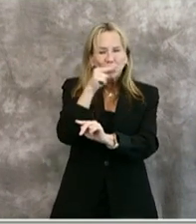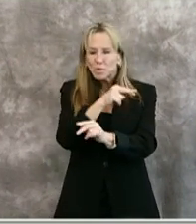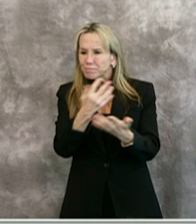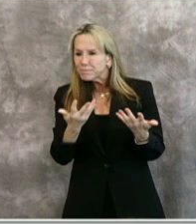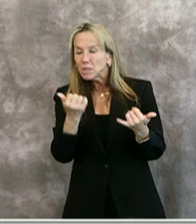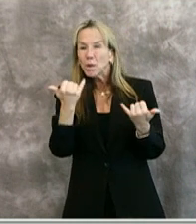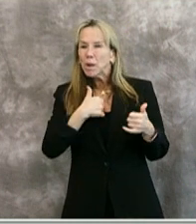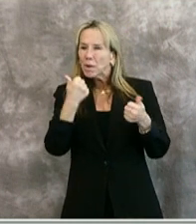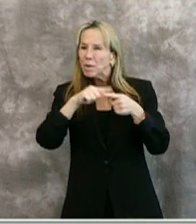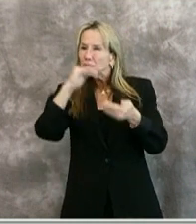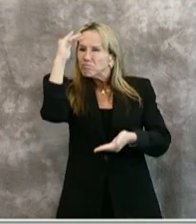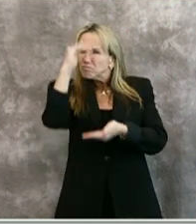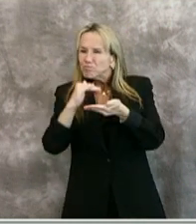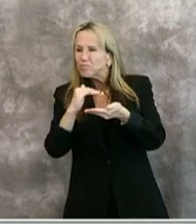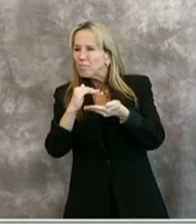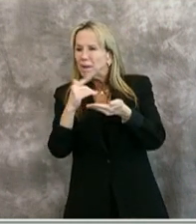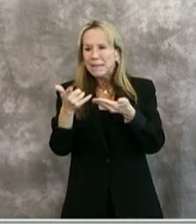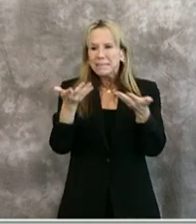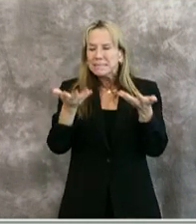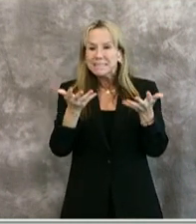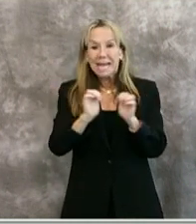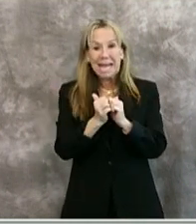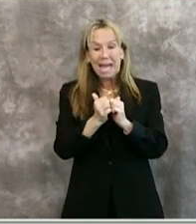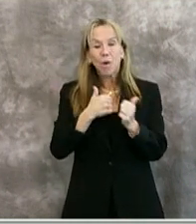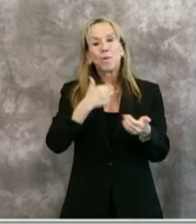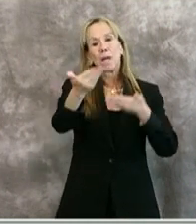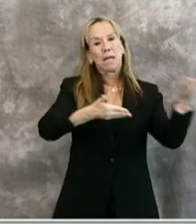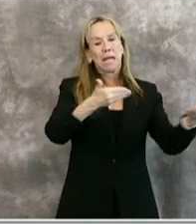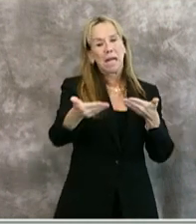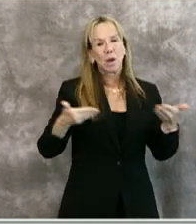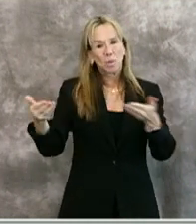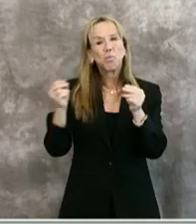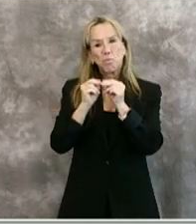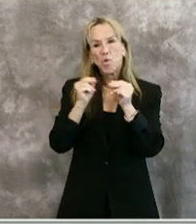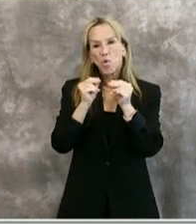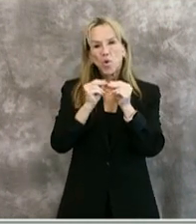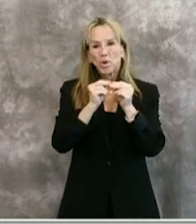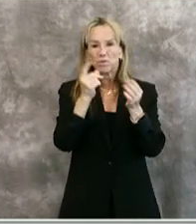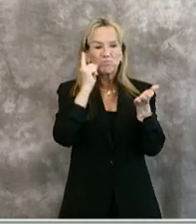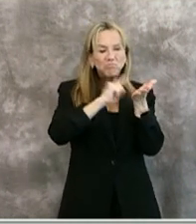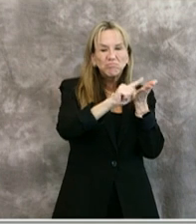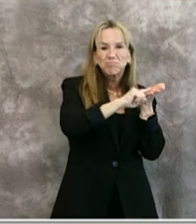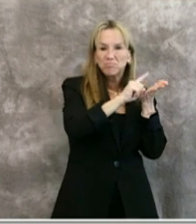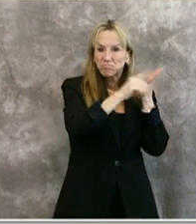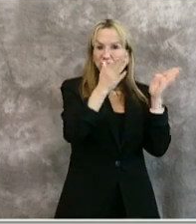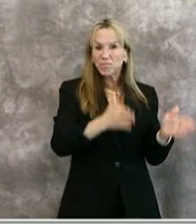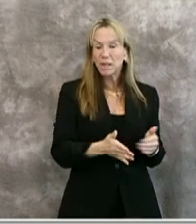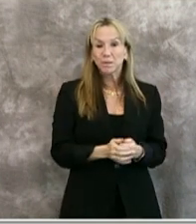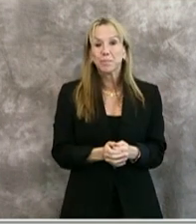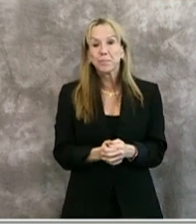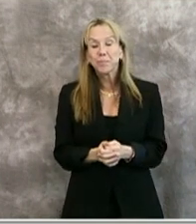are mitigating this by bringing on more case investigators. We actually were on an